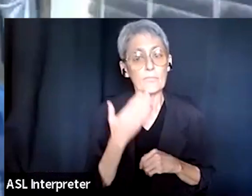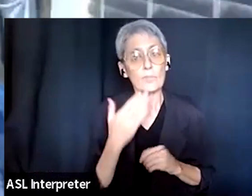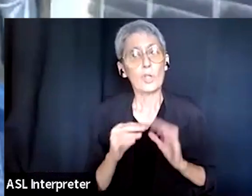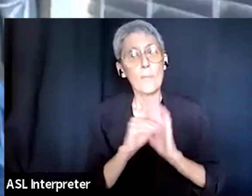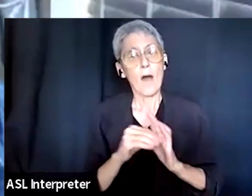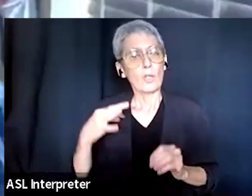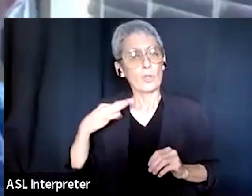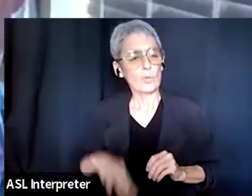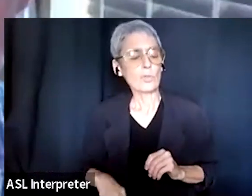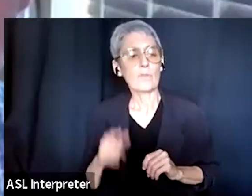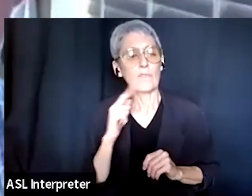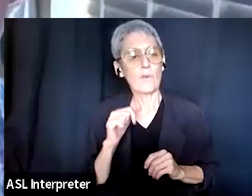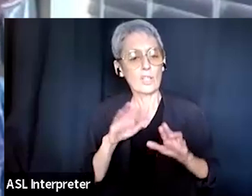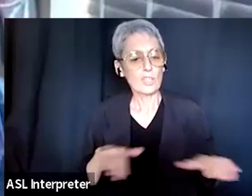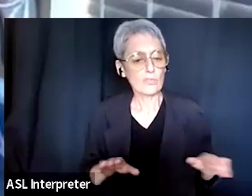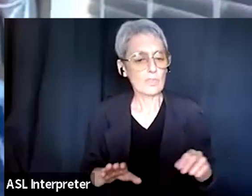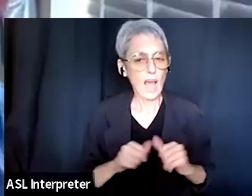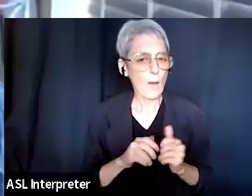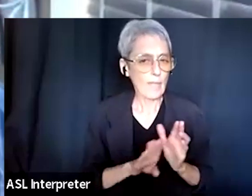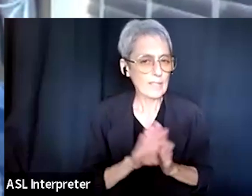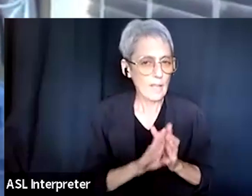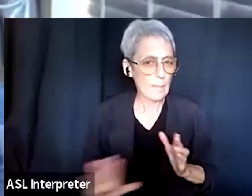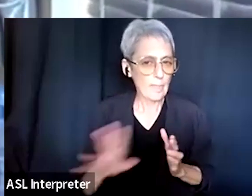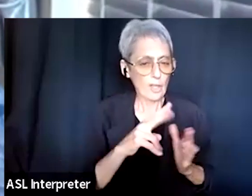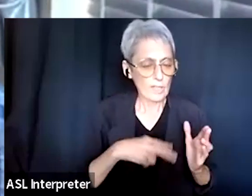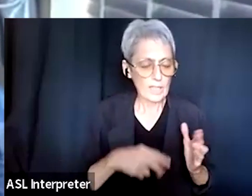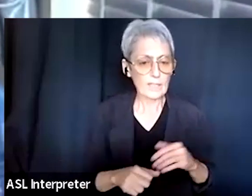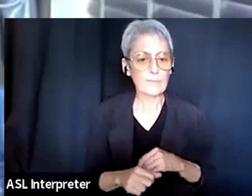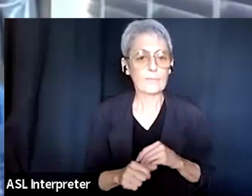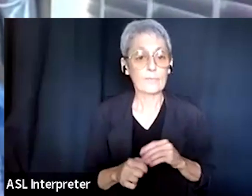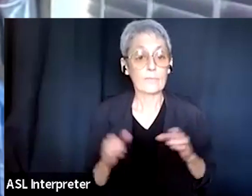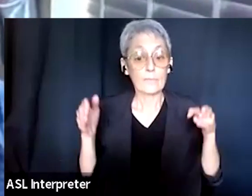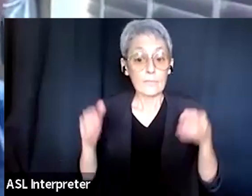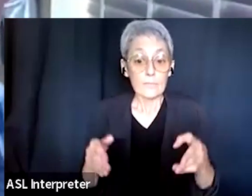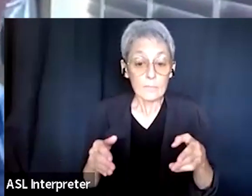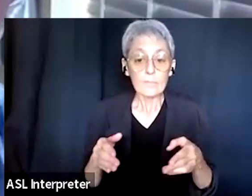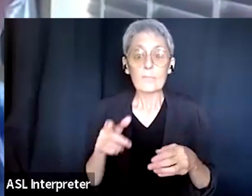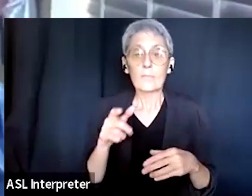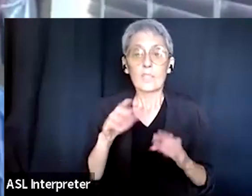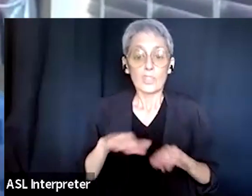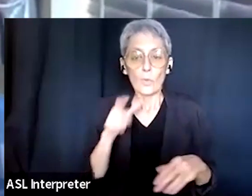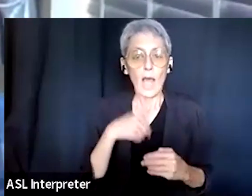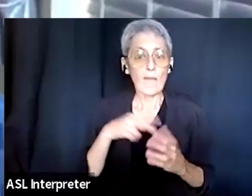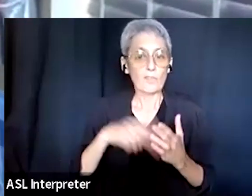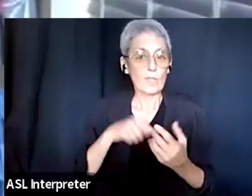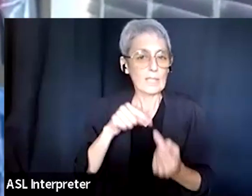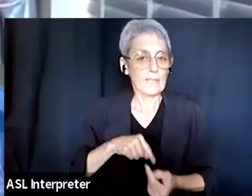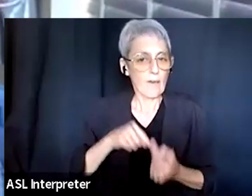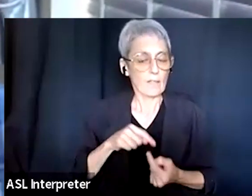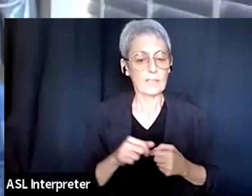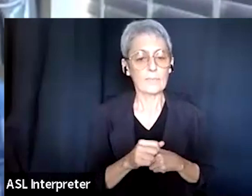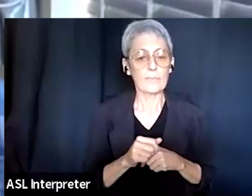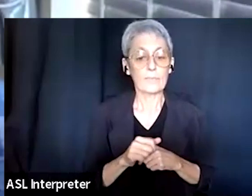children's development in reading, particularly focused on children with reading difficulties. And as the authors